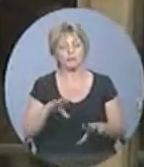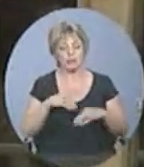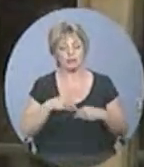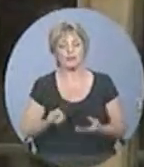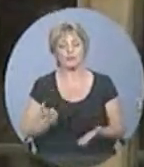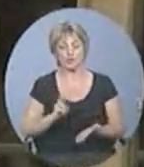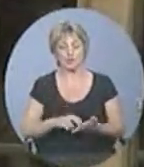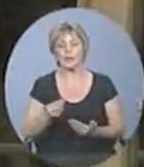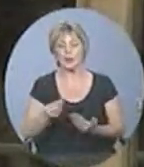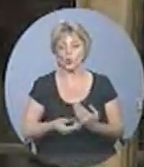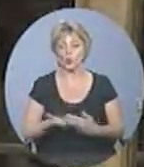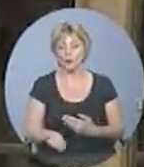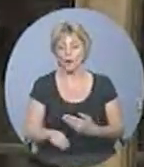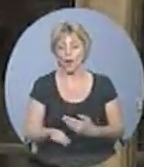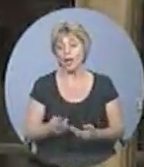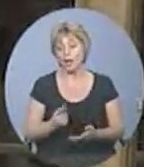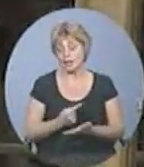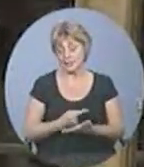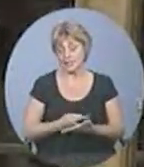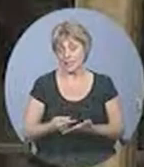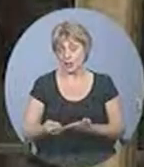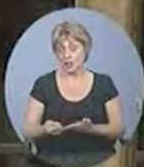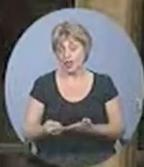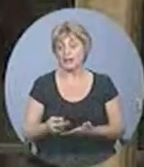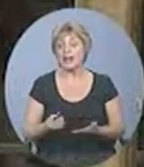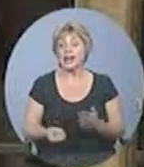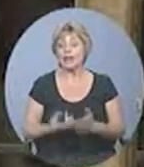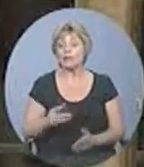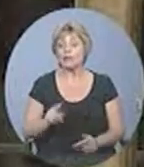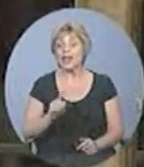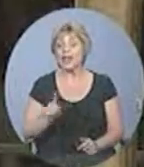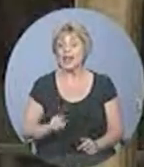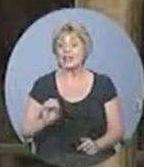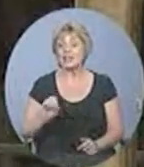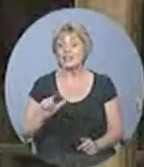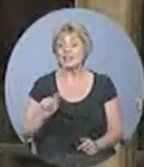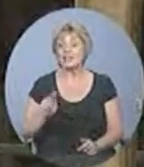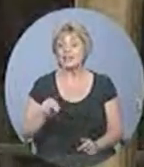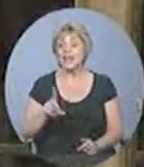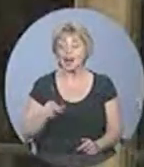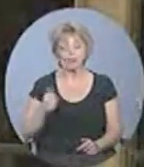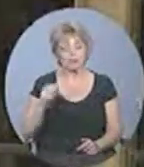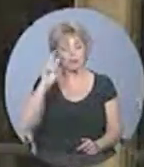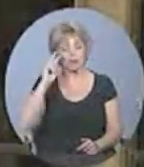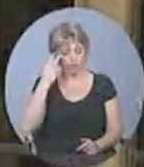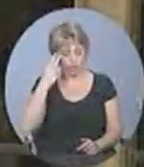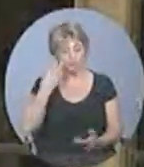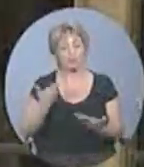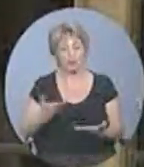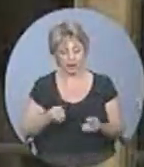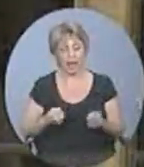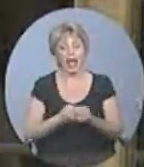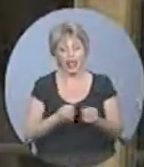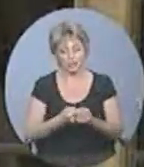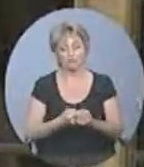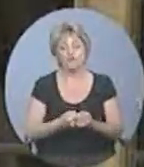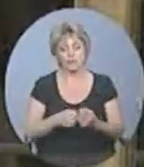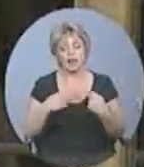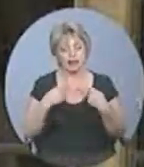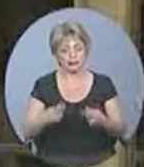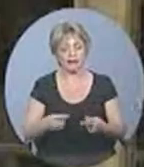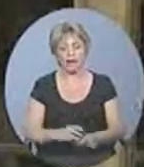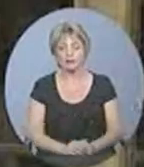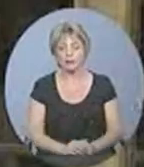its position and now supports the declaration with no conditions. Mr. Speaker, will Canada finally tell the UN that we are supporting